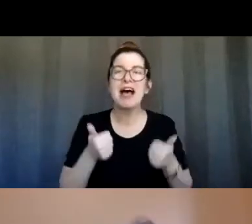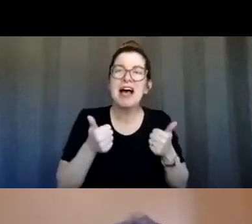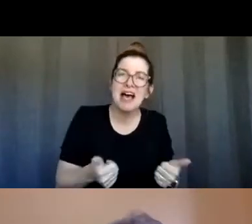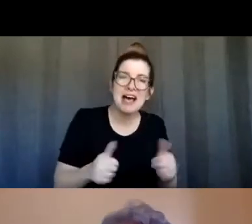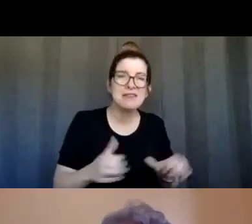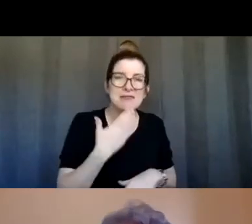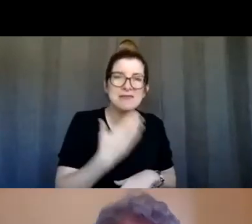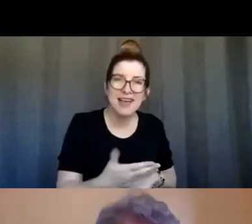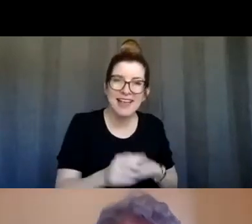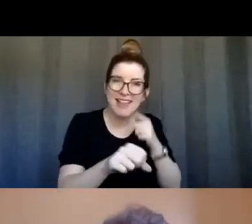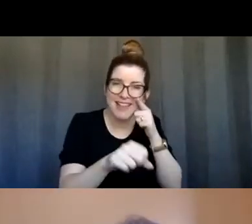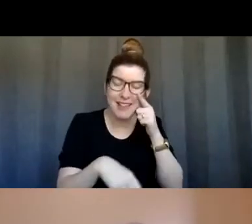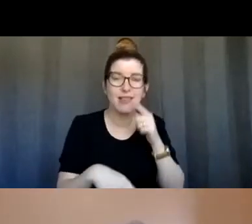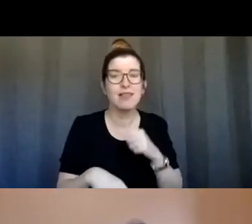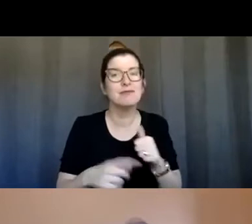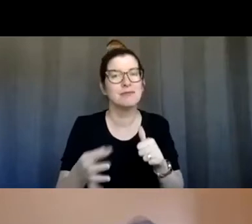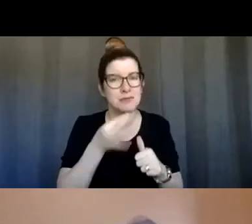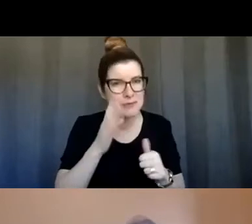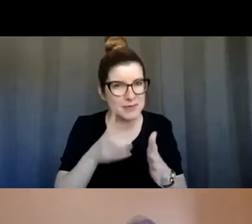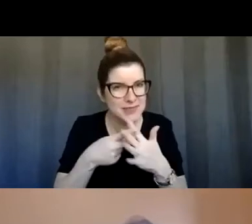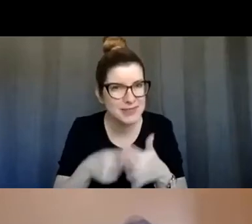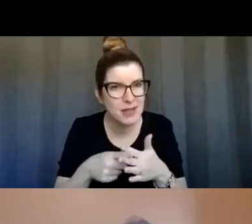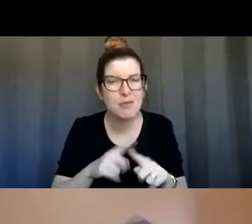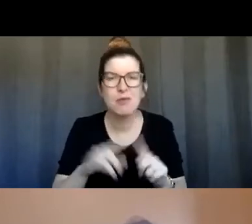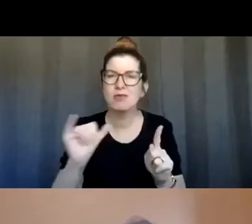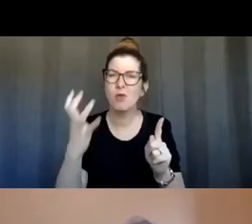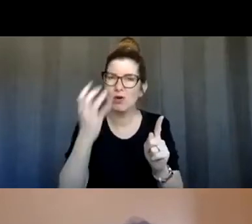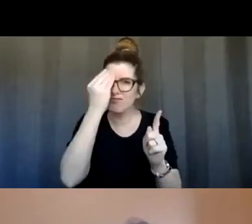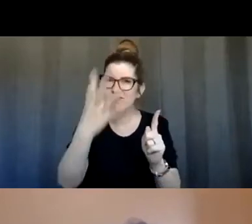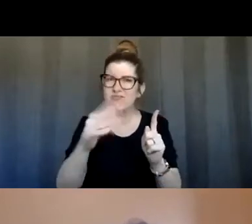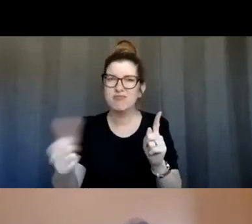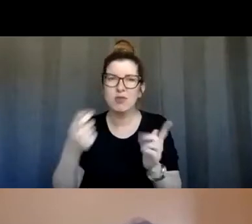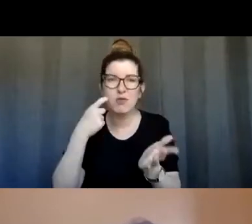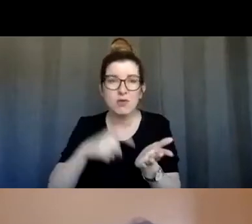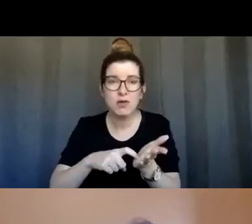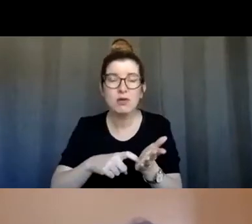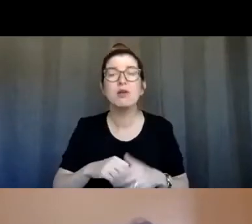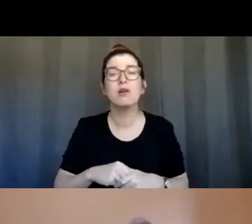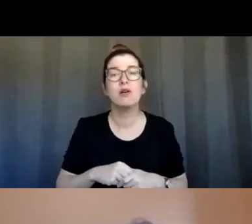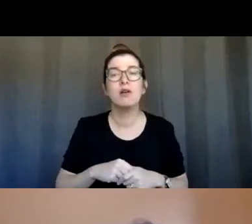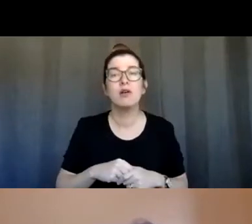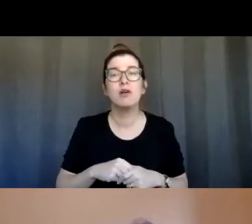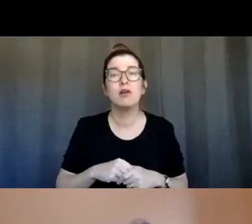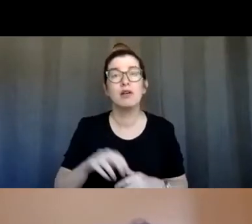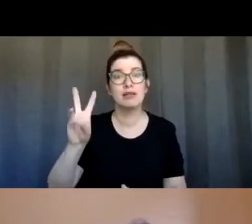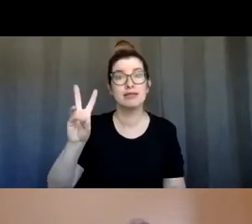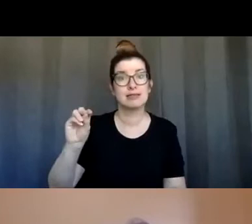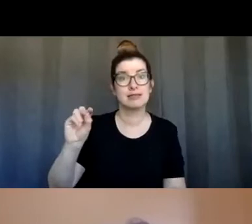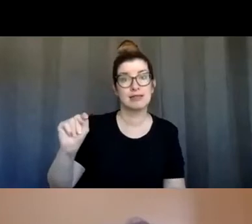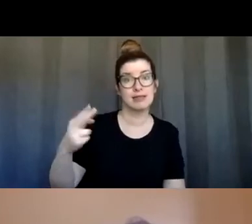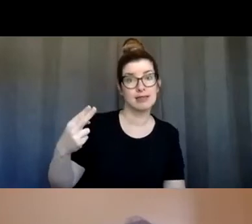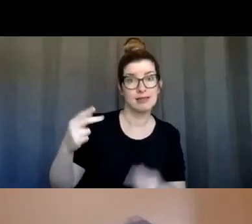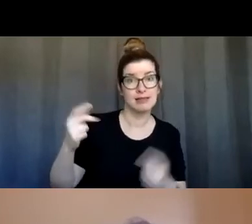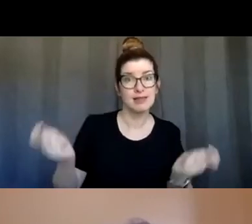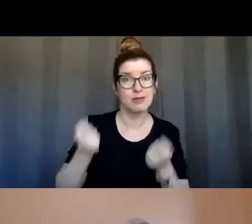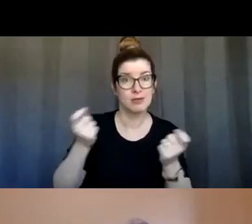I'm doing well. Before we begin, I would like to also provide another acknowledgement and note that the 60th anniversary of